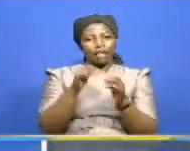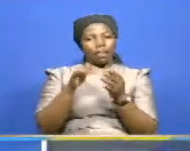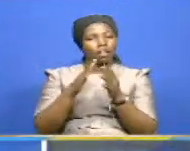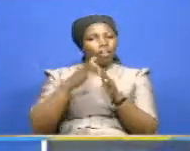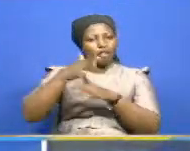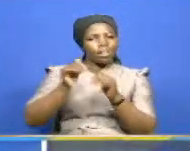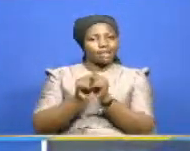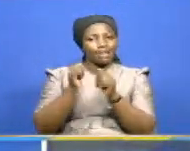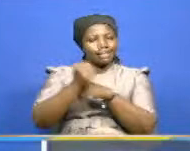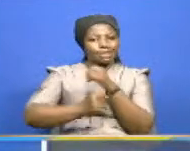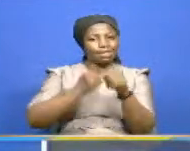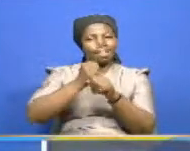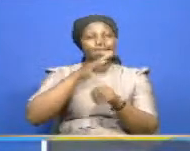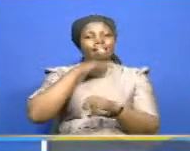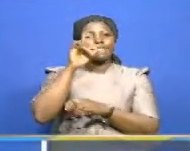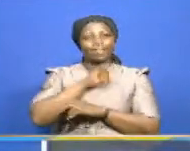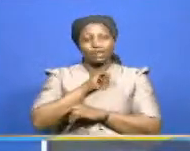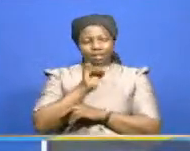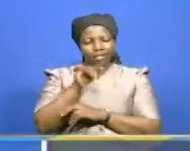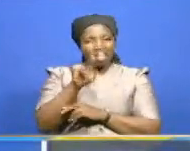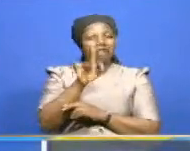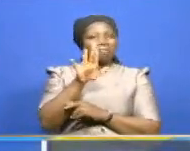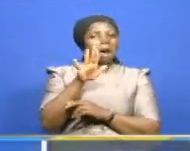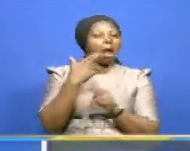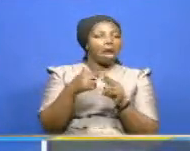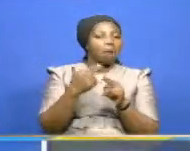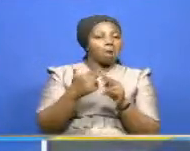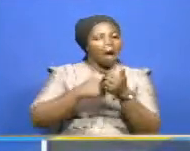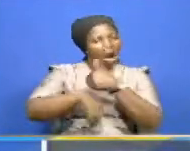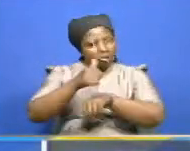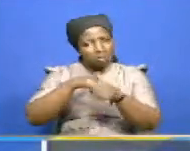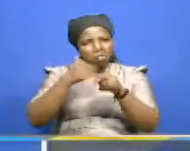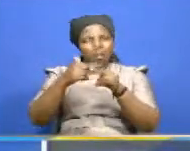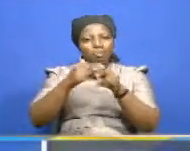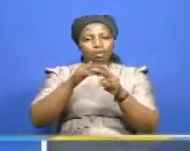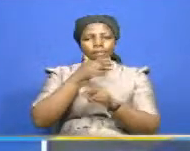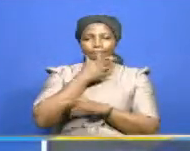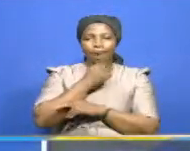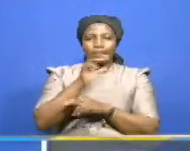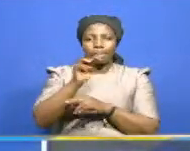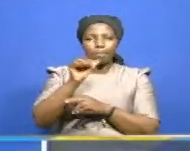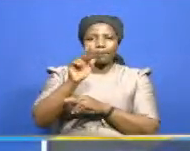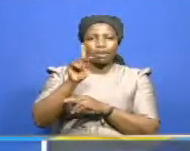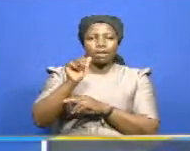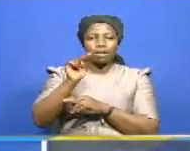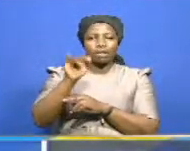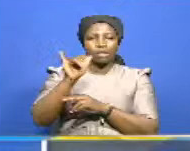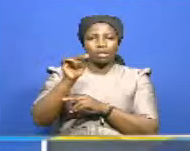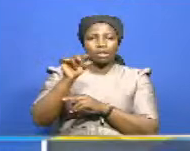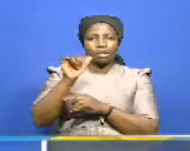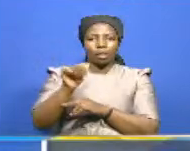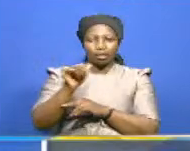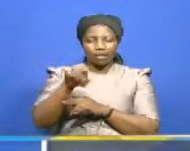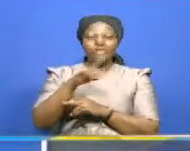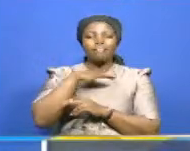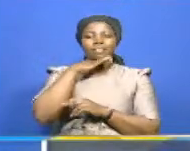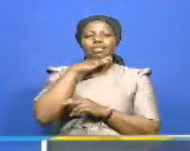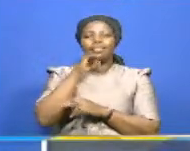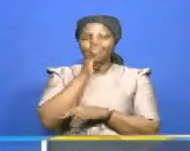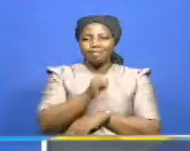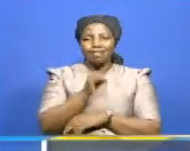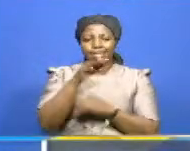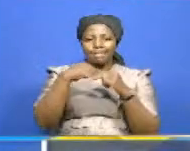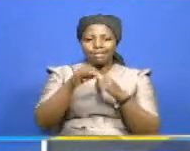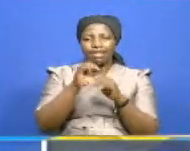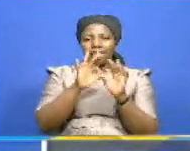veteran actor, whose stage name was Mzee Makanyaga, breathed his last Tuesday, aged 80. According to his family, Tajiri passed